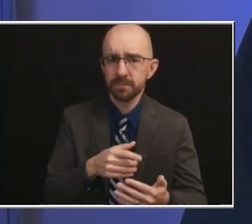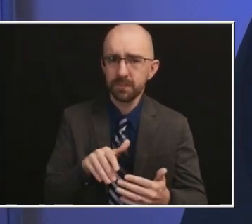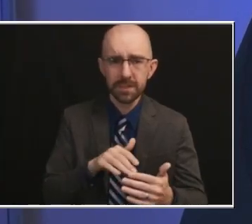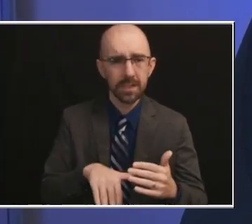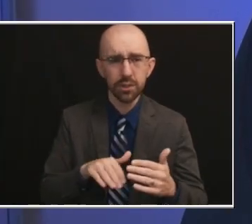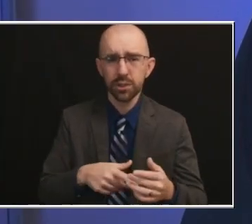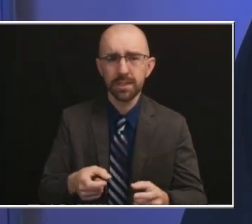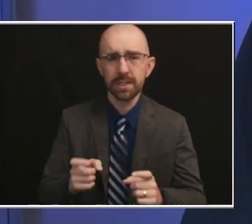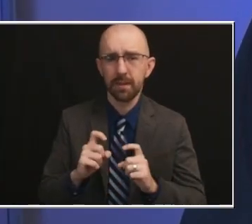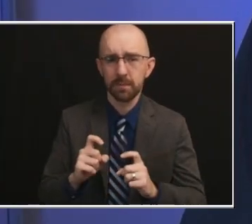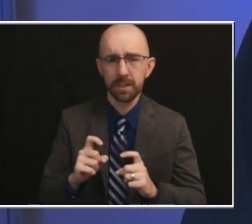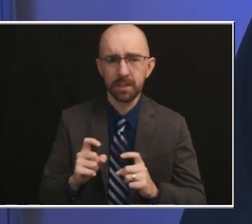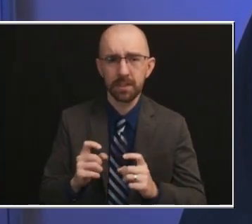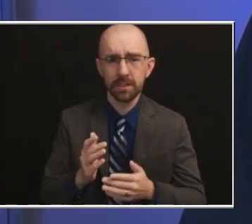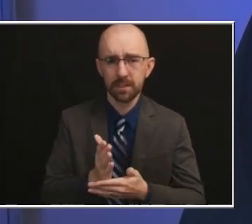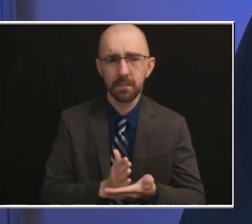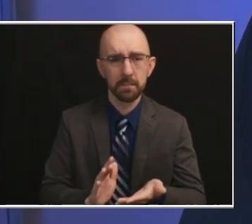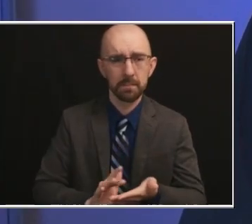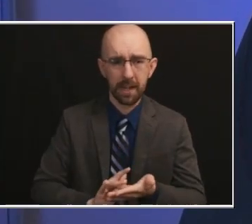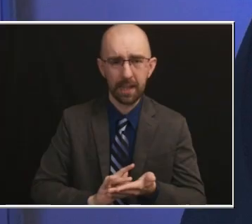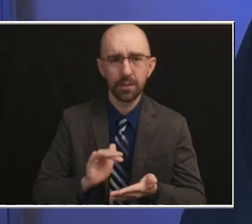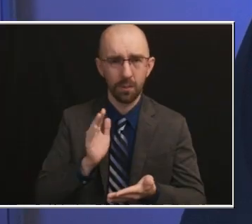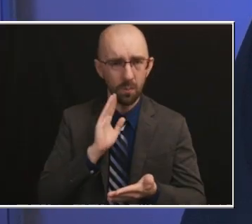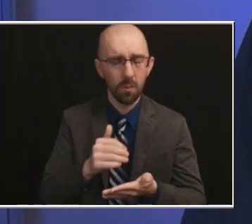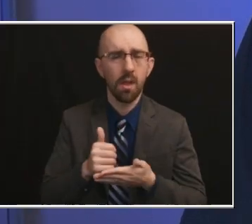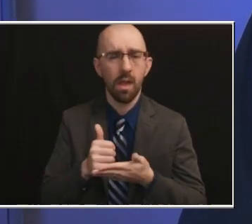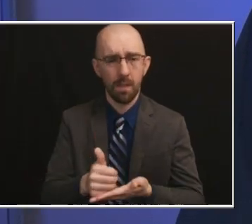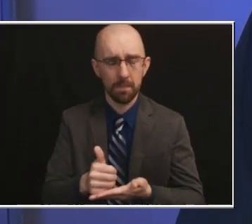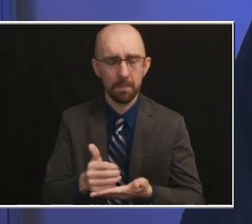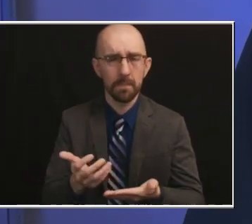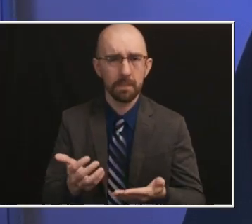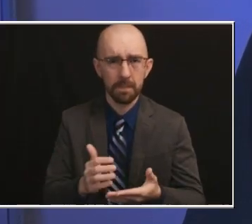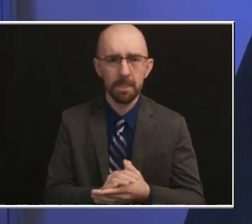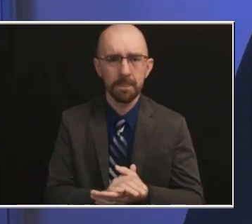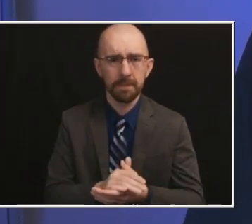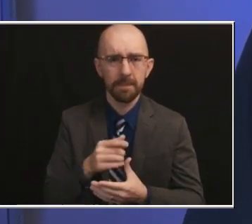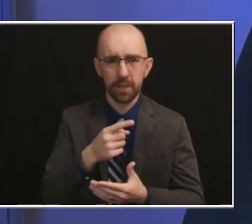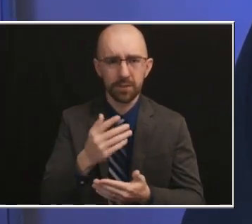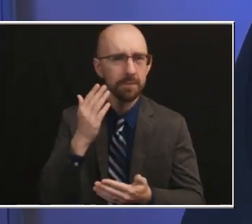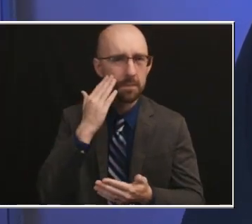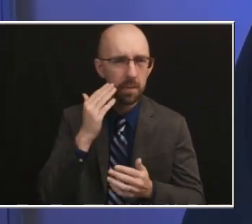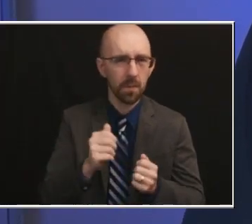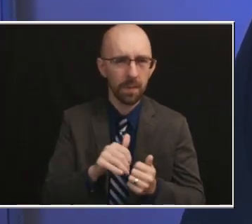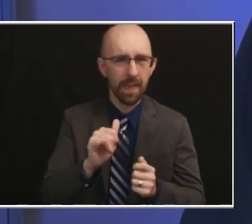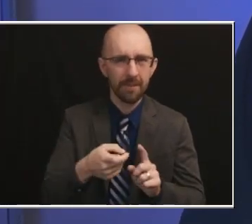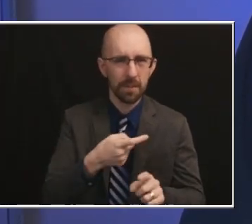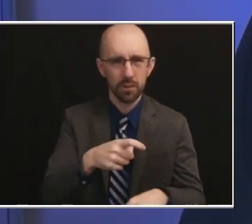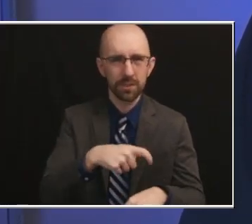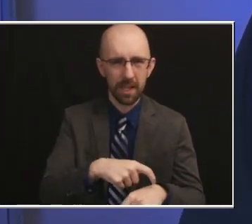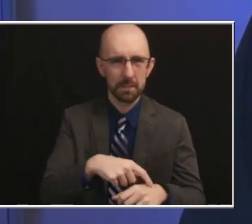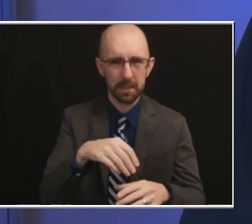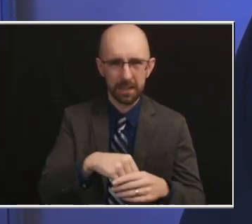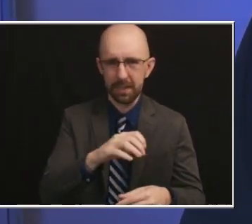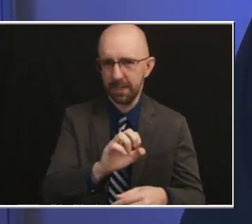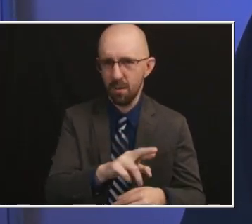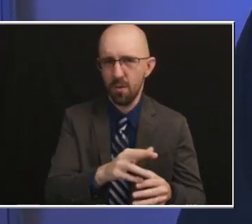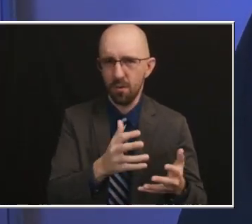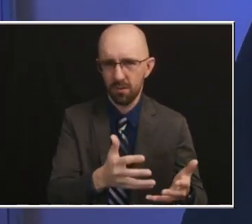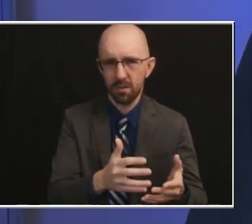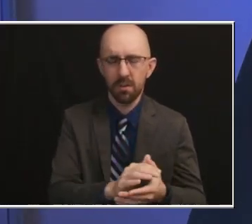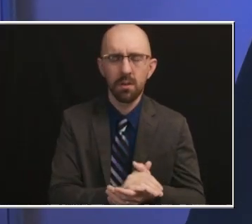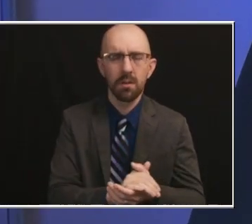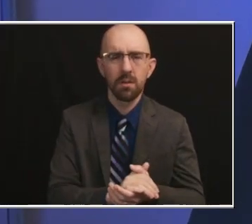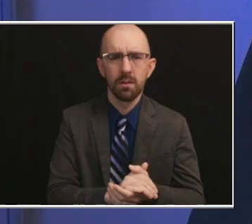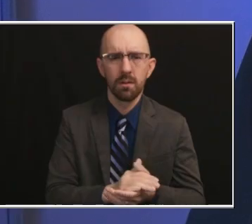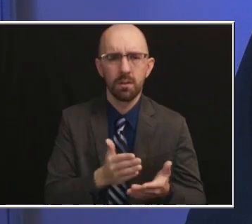me some medication that would help, that she's familiar with from her time in the ER, and then brought me